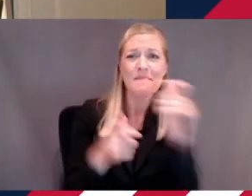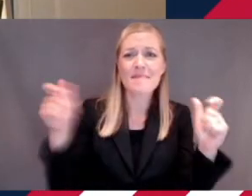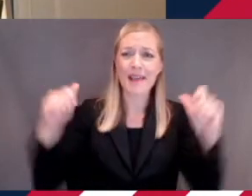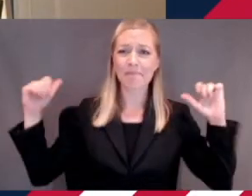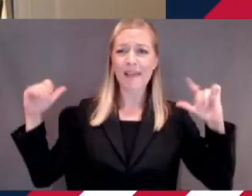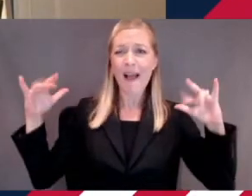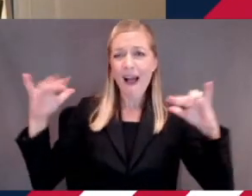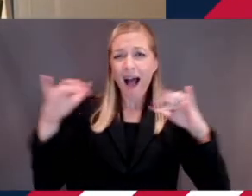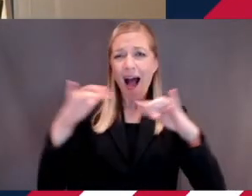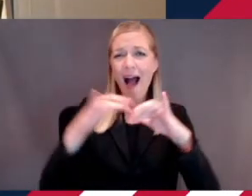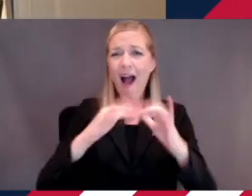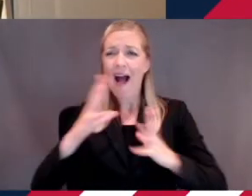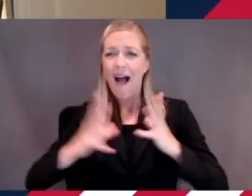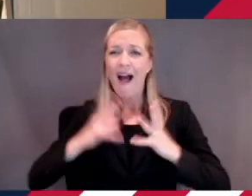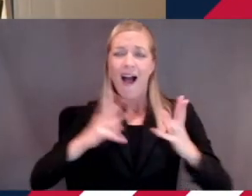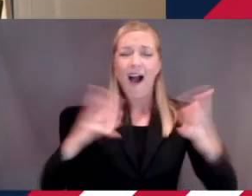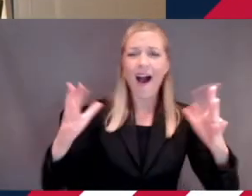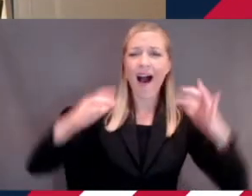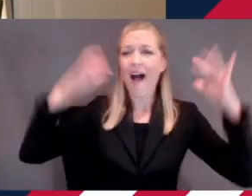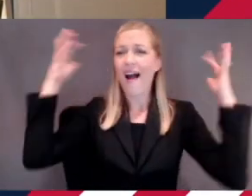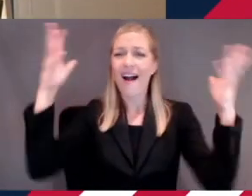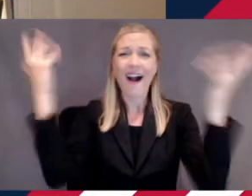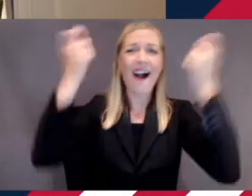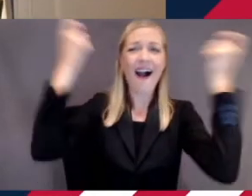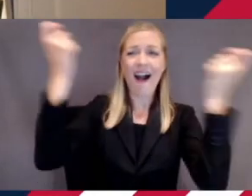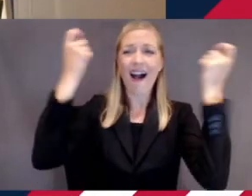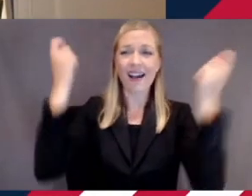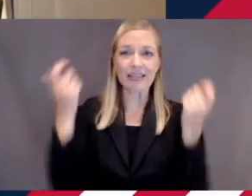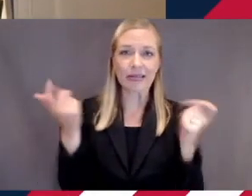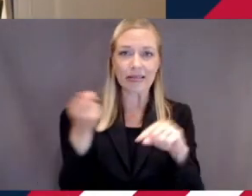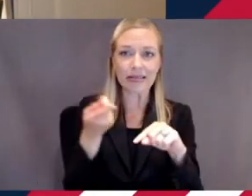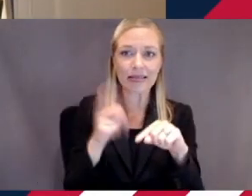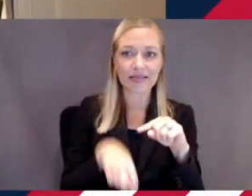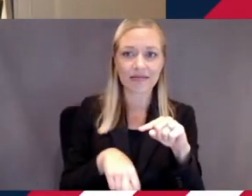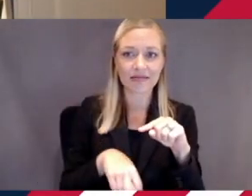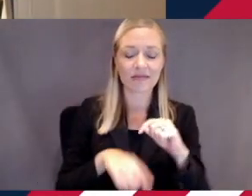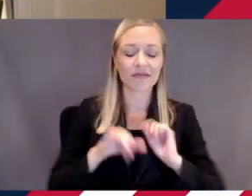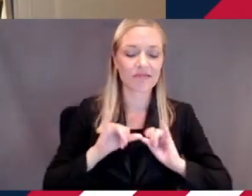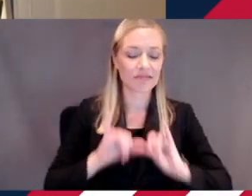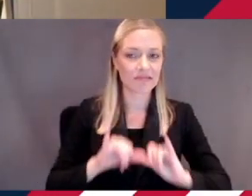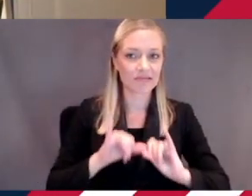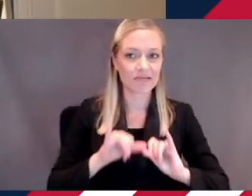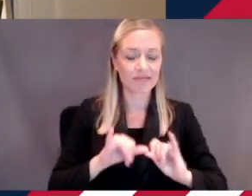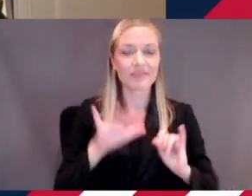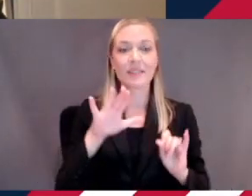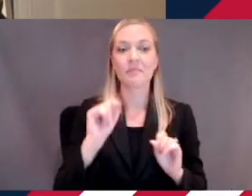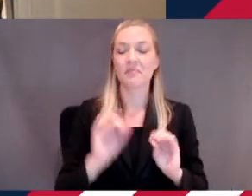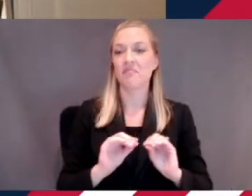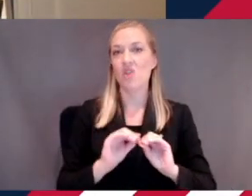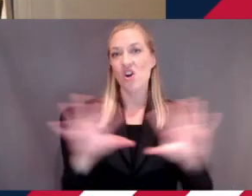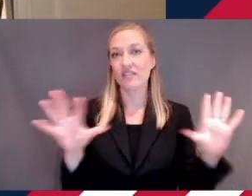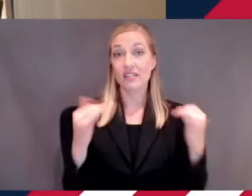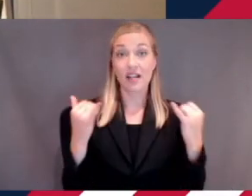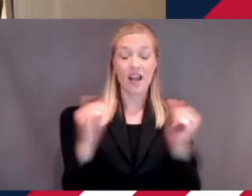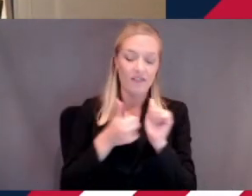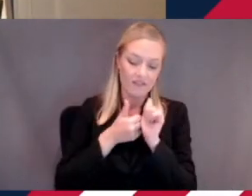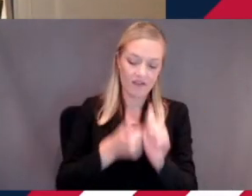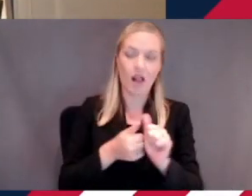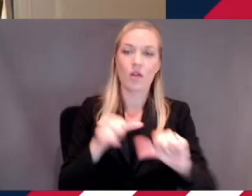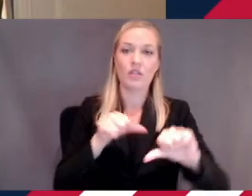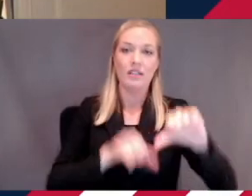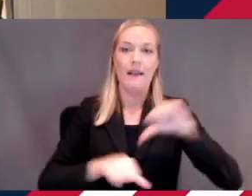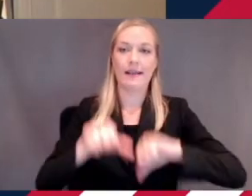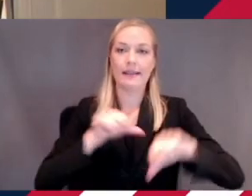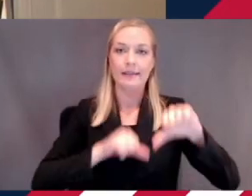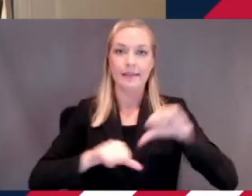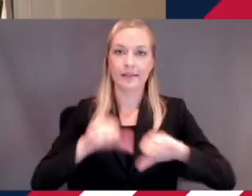process demonstrated that when you follow science, it is the right thing to do. It is the smart thing to do. And so even though we